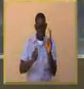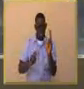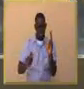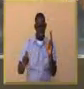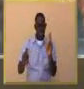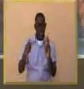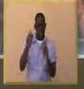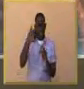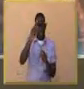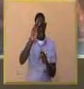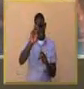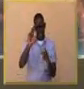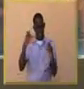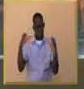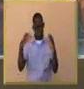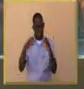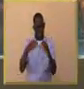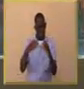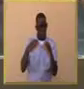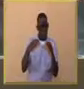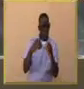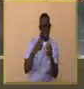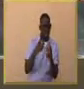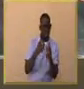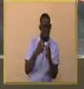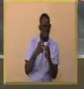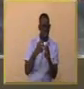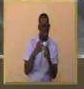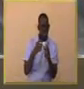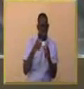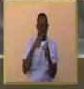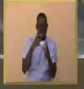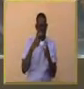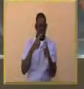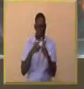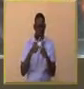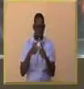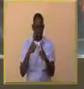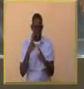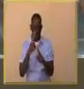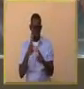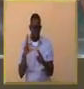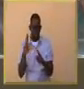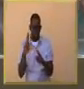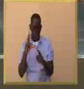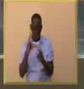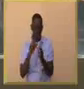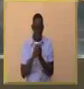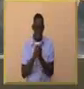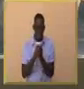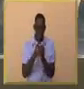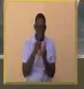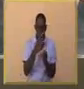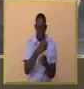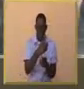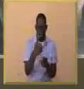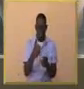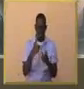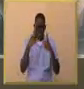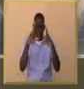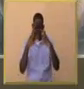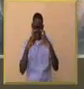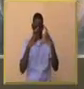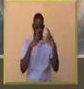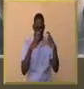General, and his team, Mr. Thornberry, Mr. Lekwala, and General Premchand. Now everybody takes